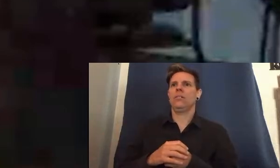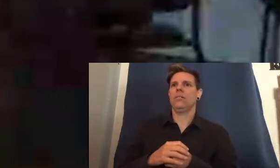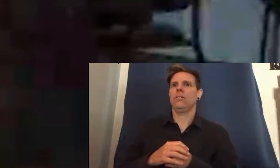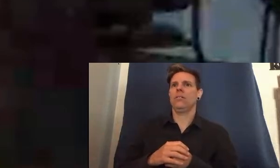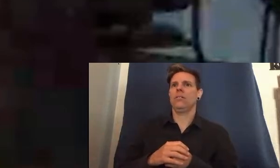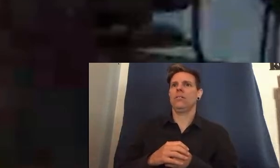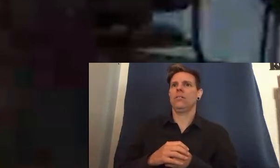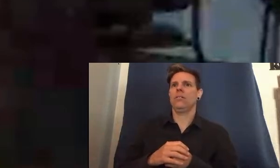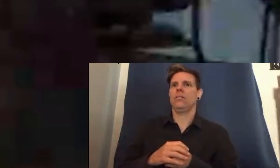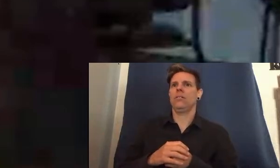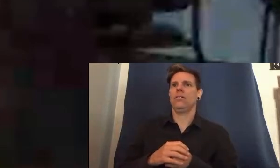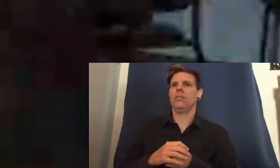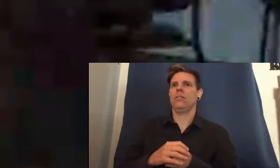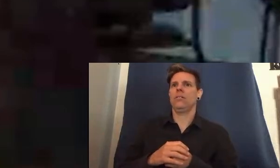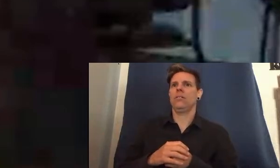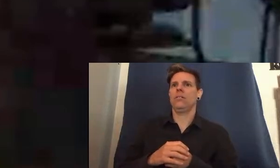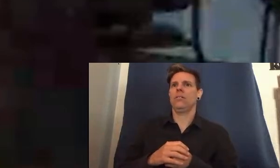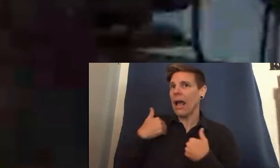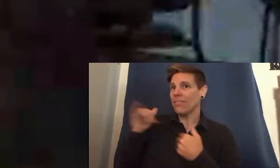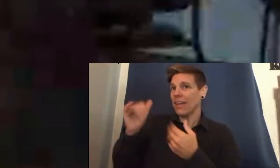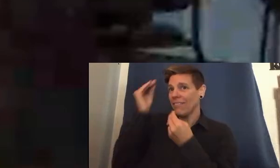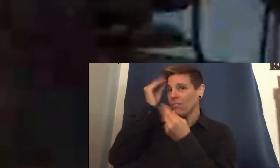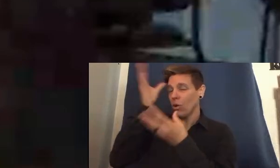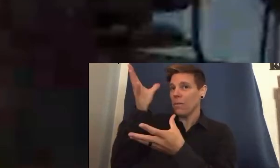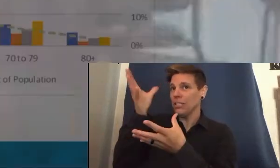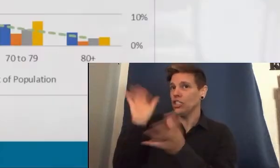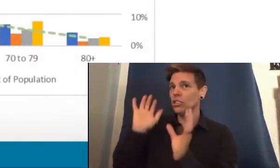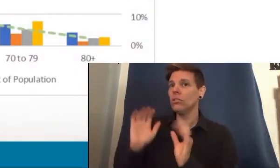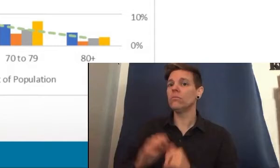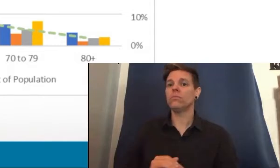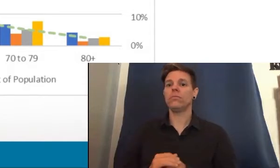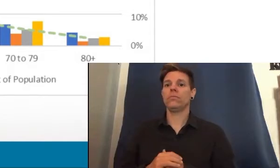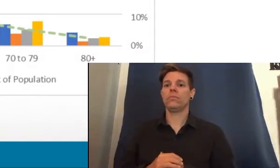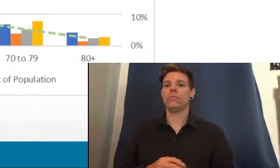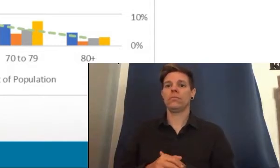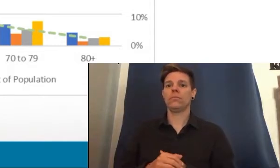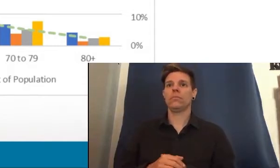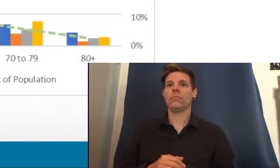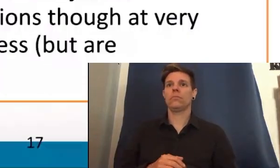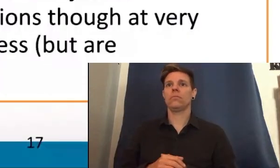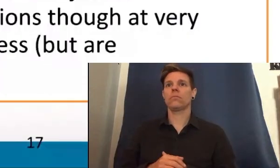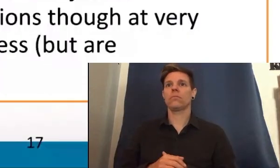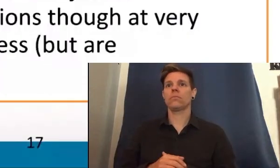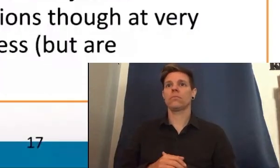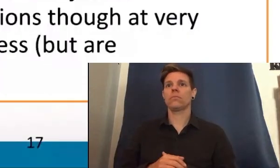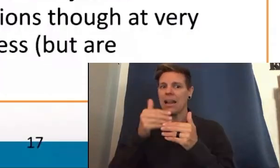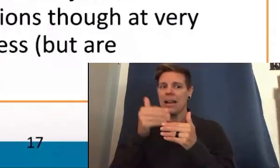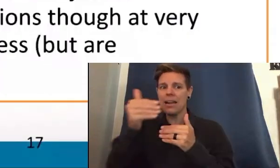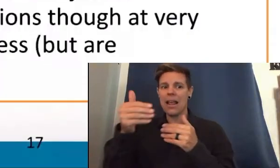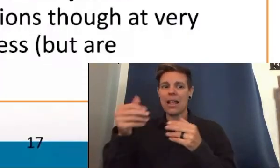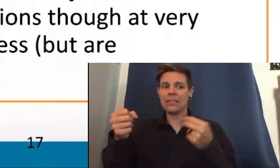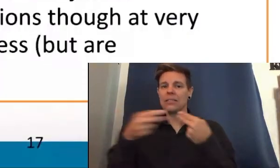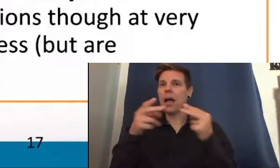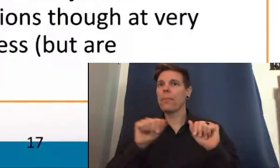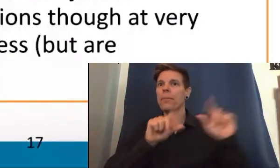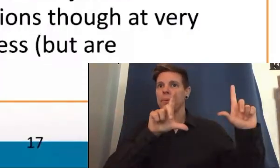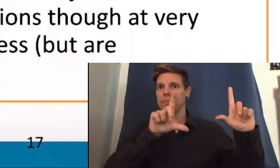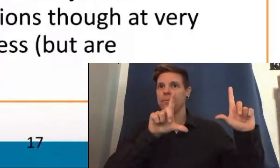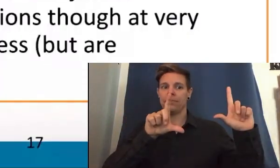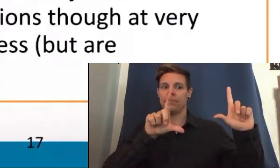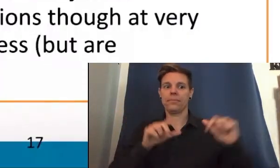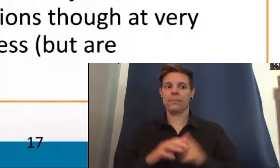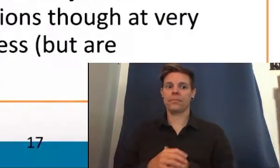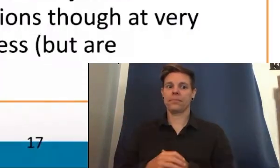Absolutely. And let's go ahead to the, if we could, let's go proceed to the next slide. And Dr. Johnson, you can jump in here. So